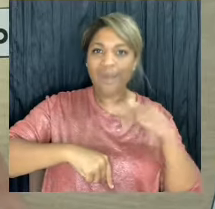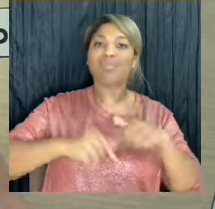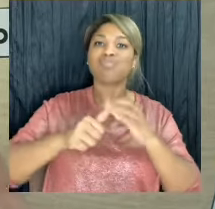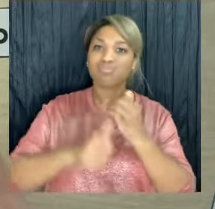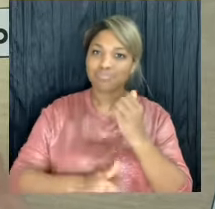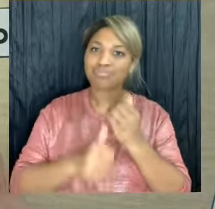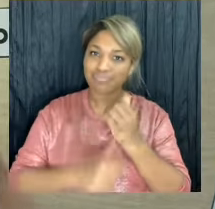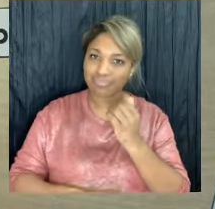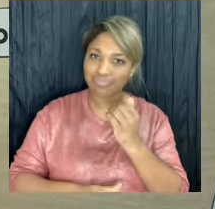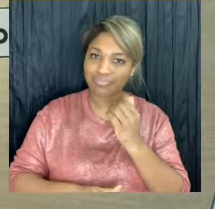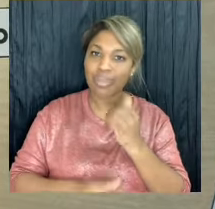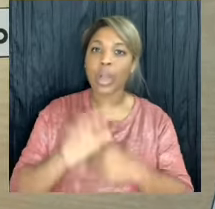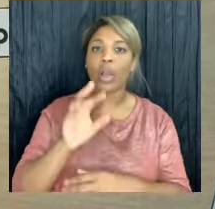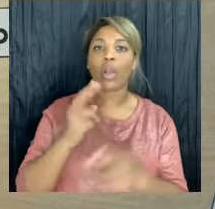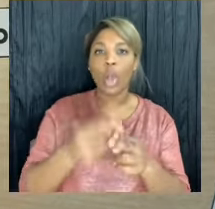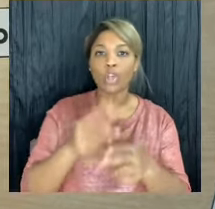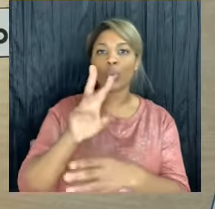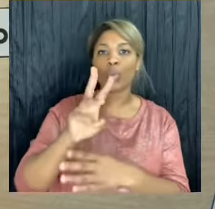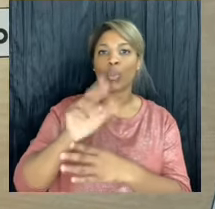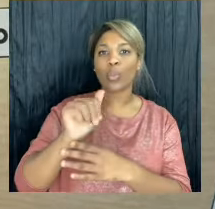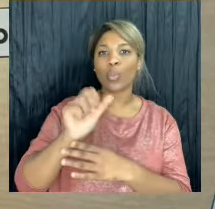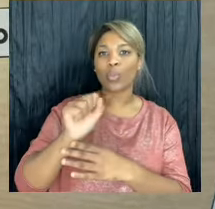called waste.